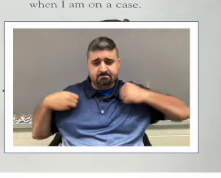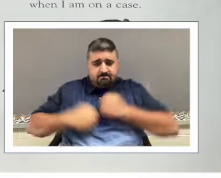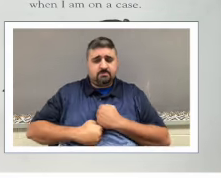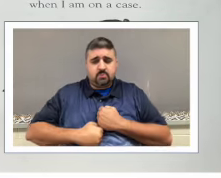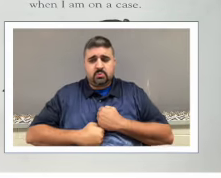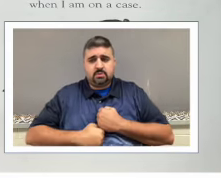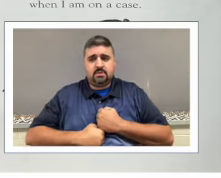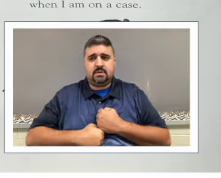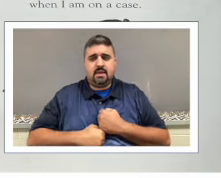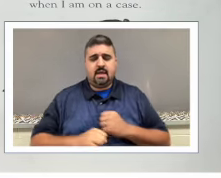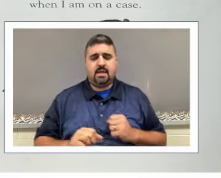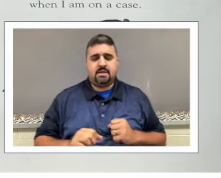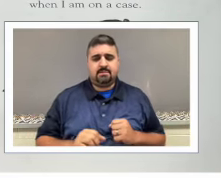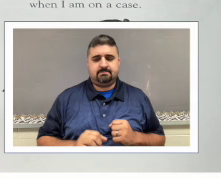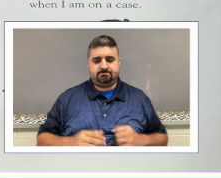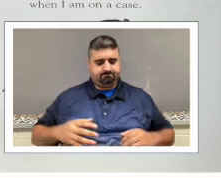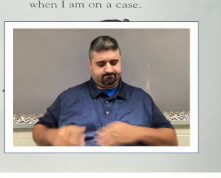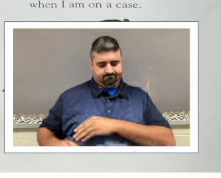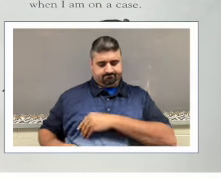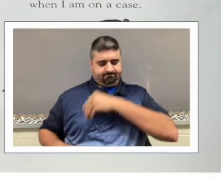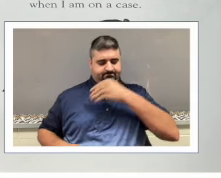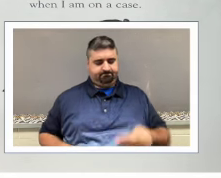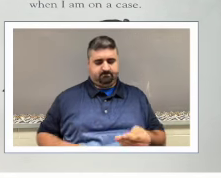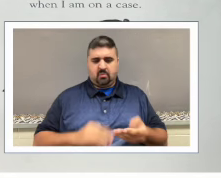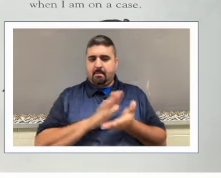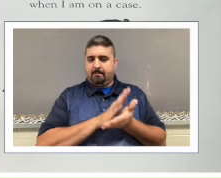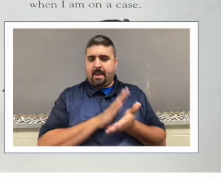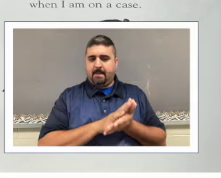I'm on the case.